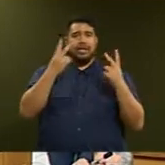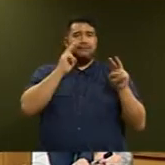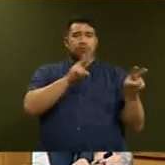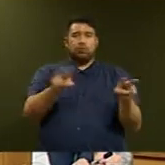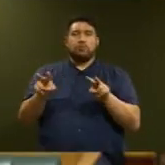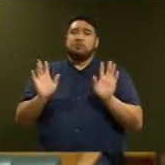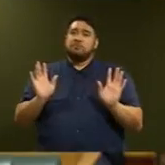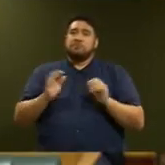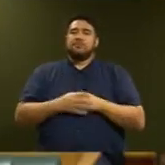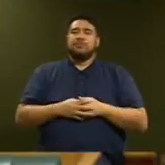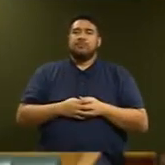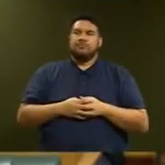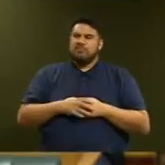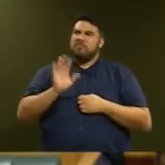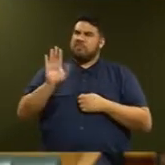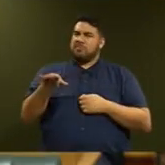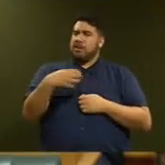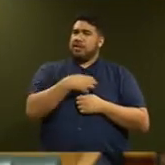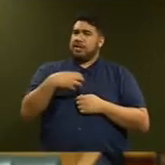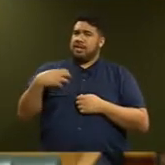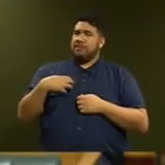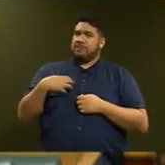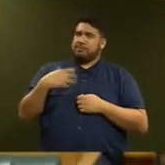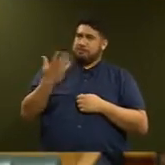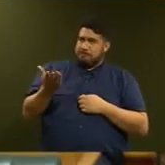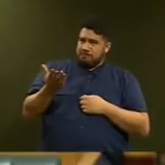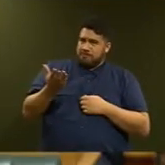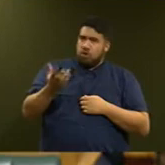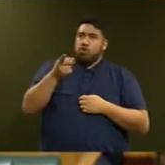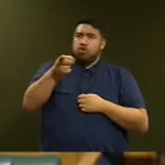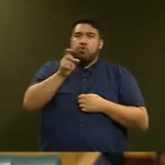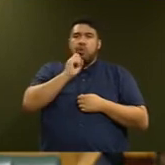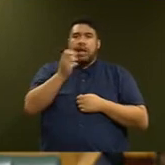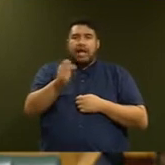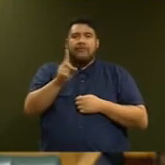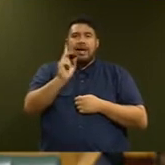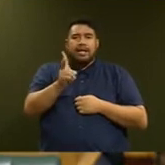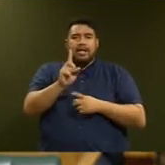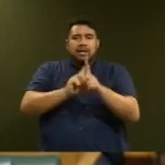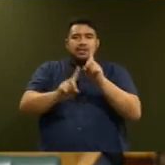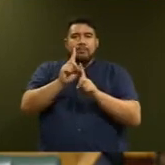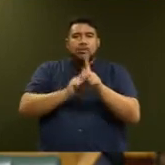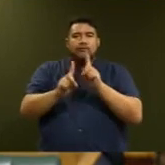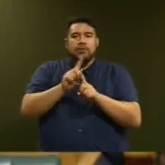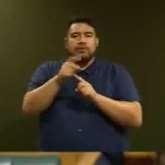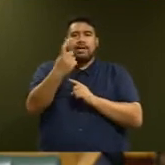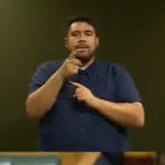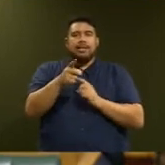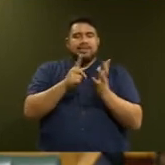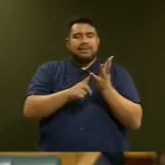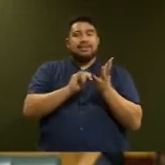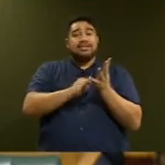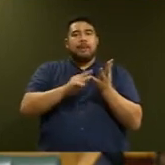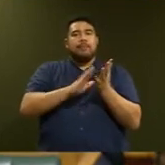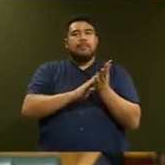Why is the government having another advisory panel and summit on criminal justice rather than